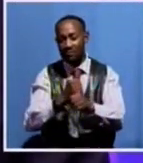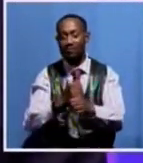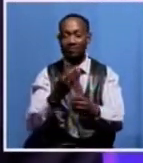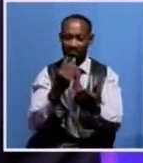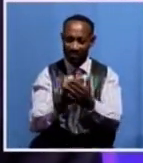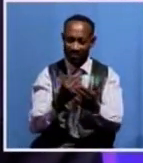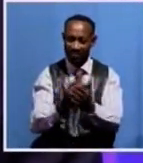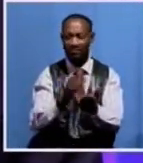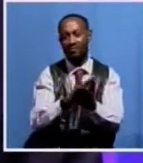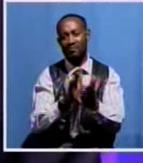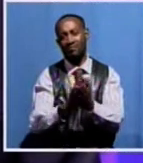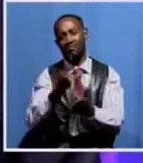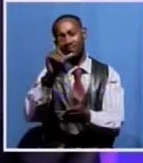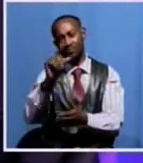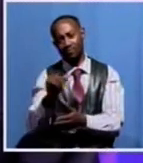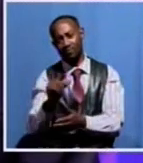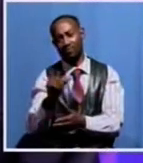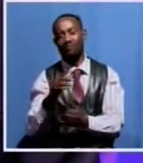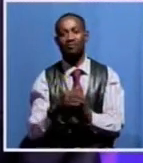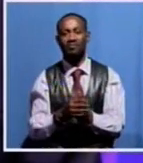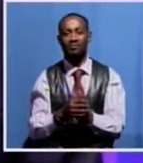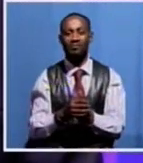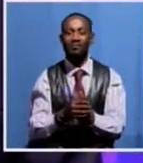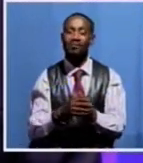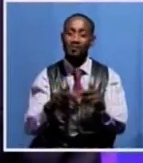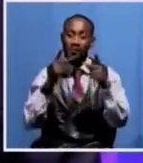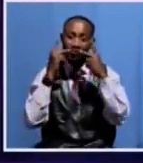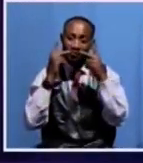be a much more reduced number. Public security, public order,